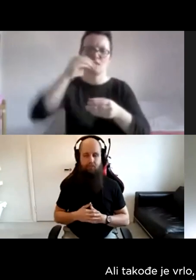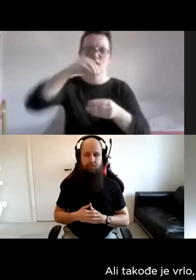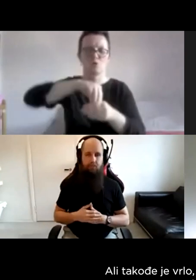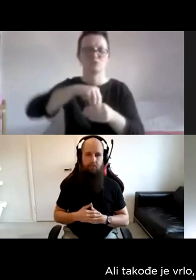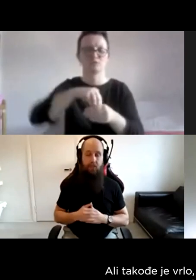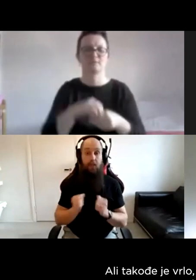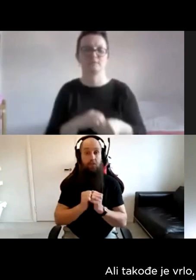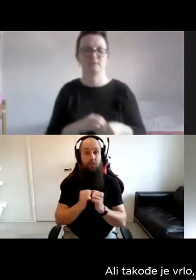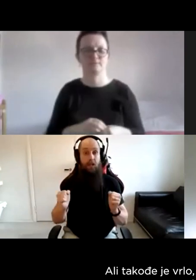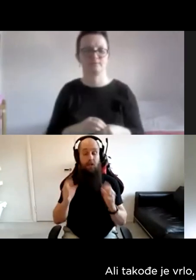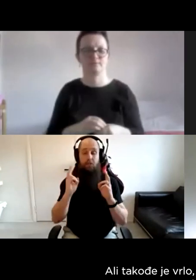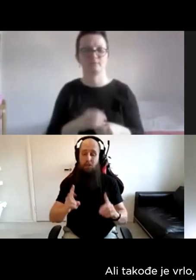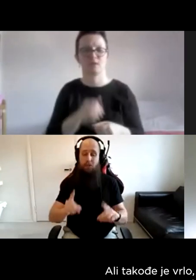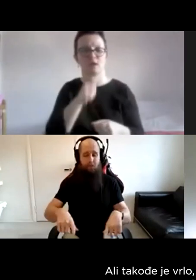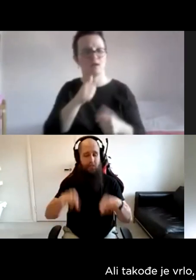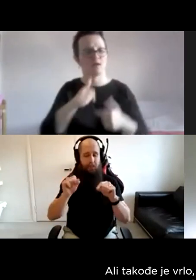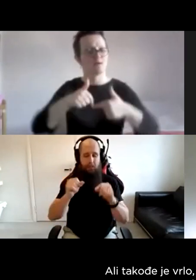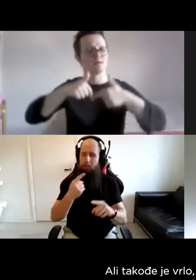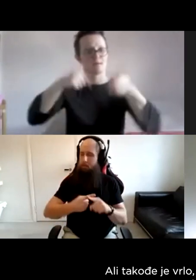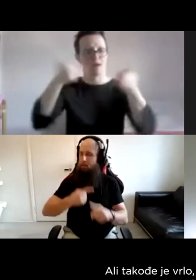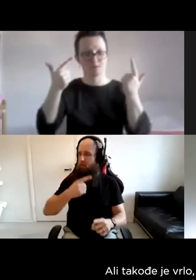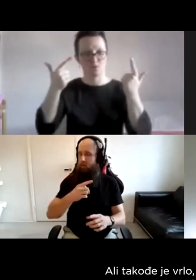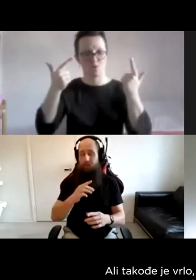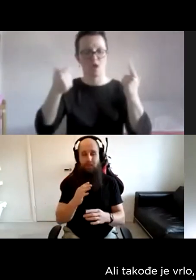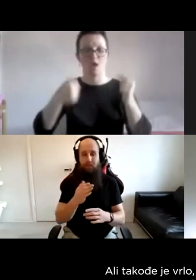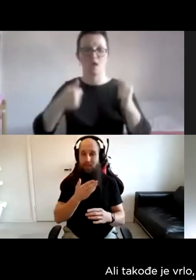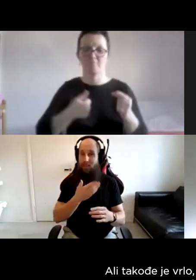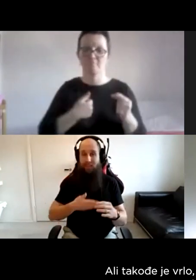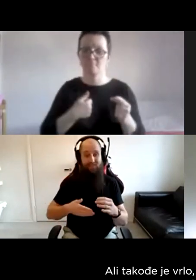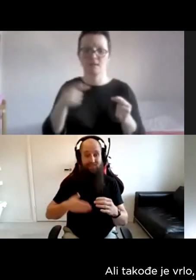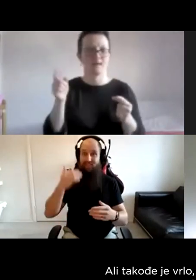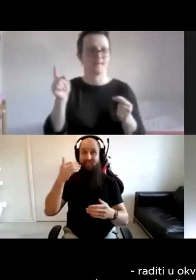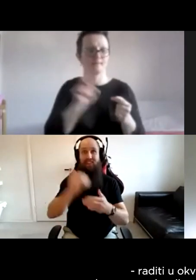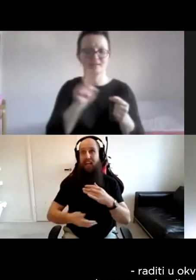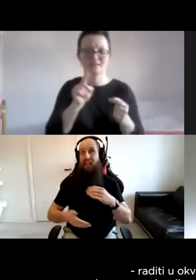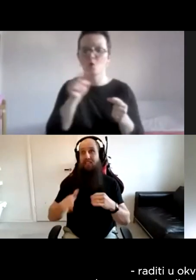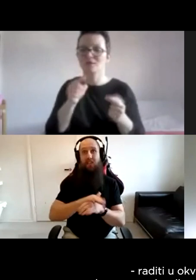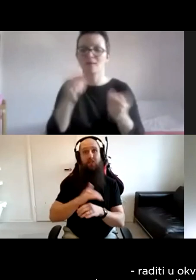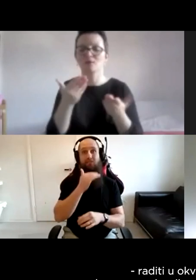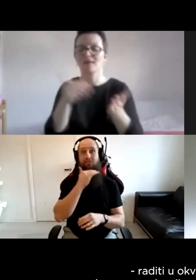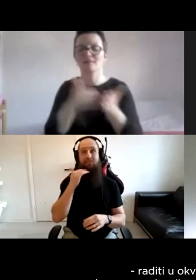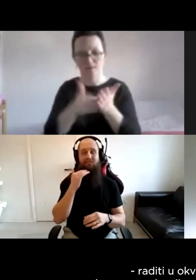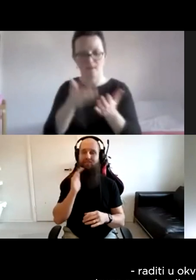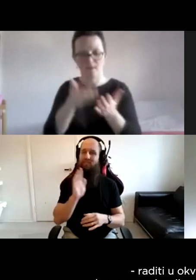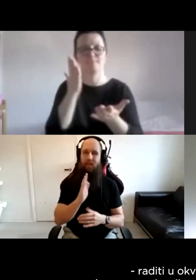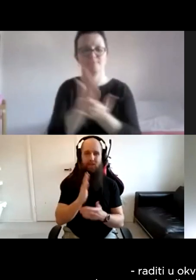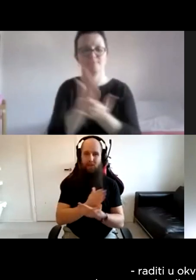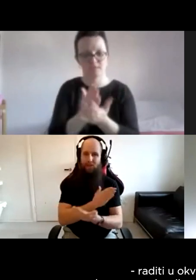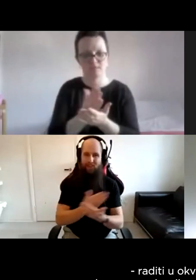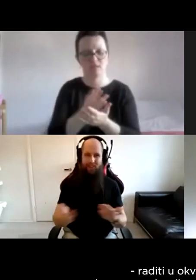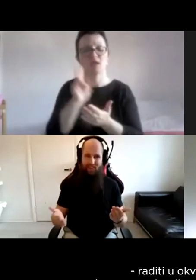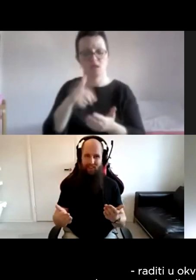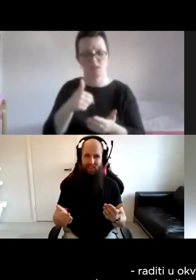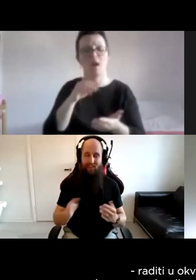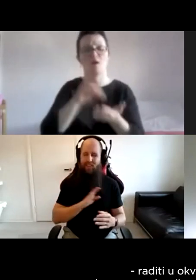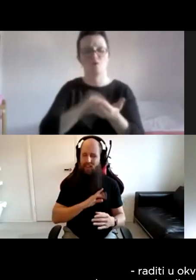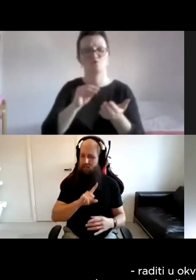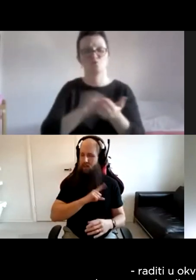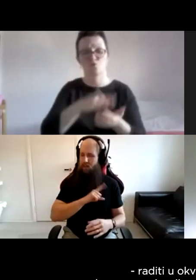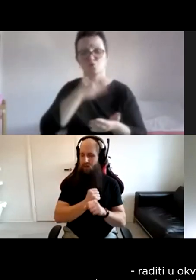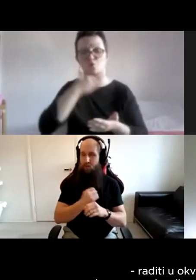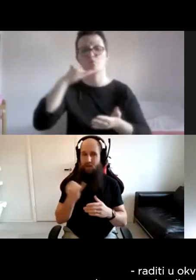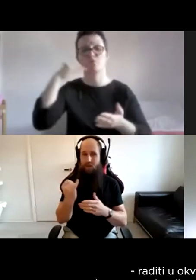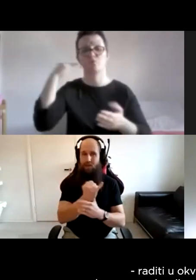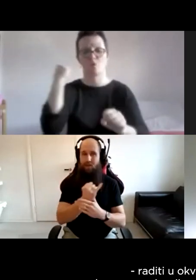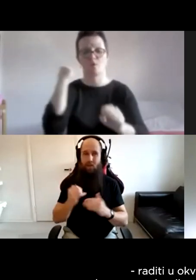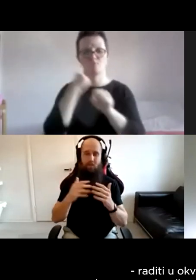be on this, and there's a lot of work left to do. Work within the disability movement, but even more